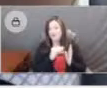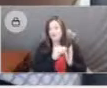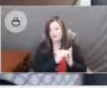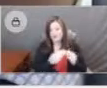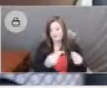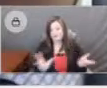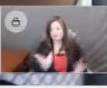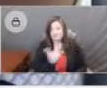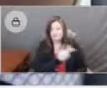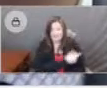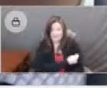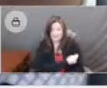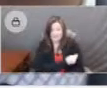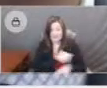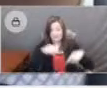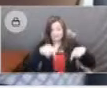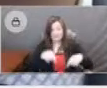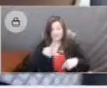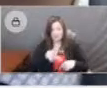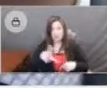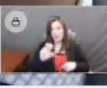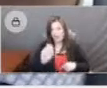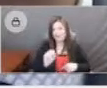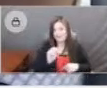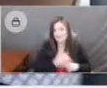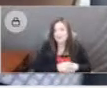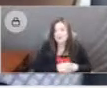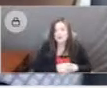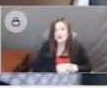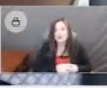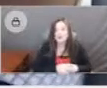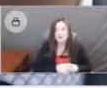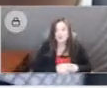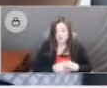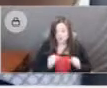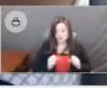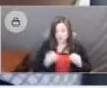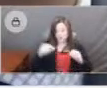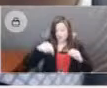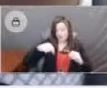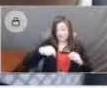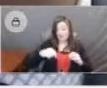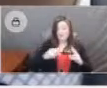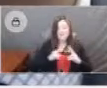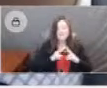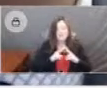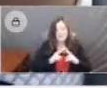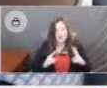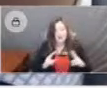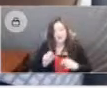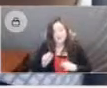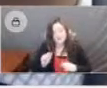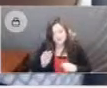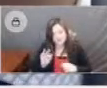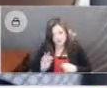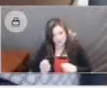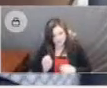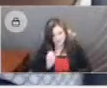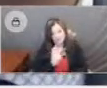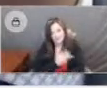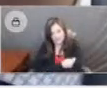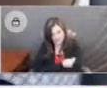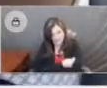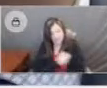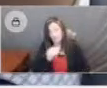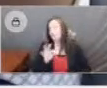that have been given just in this country alone. And so this is a very safe vaccine. And if we look at